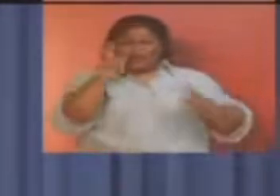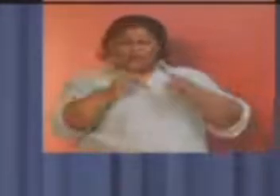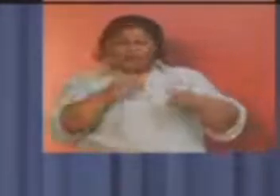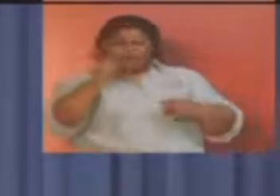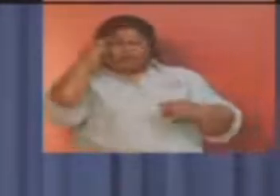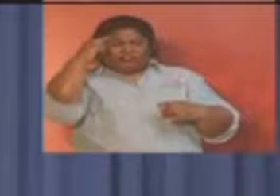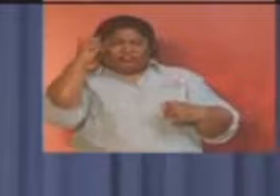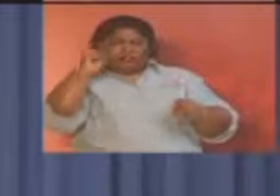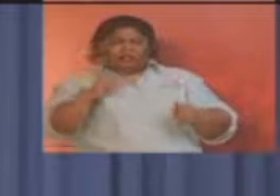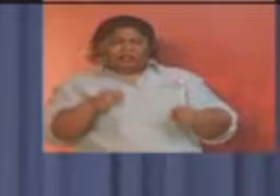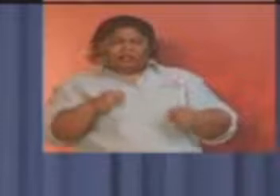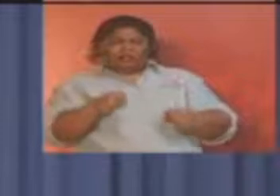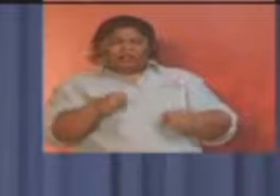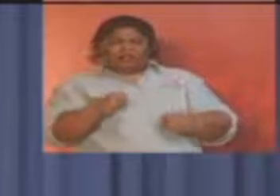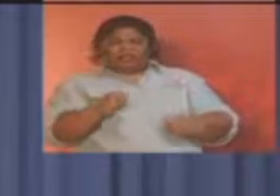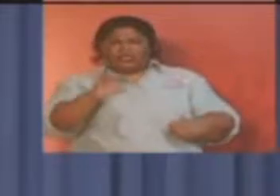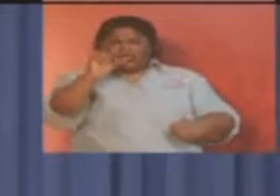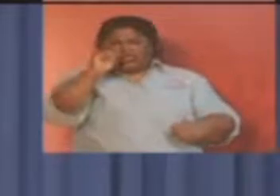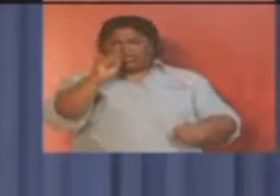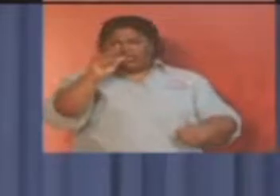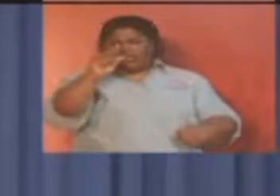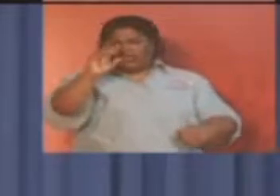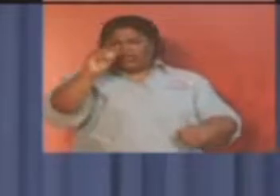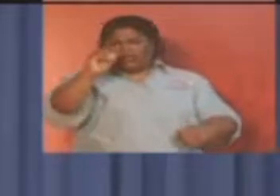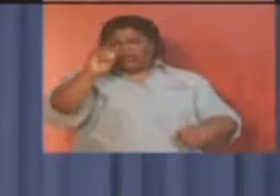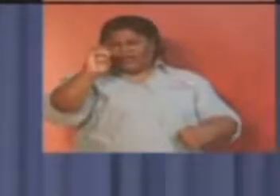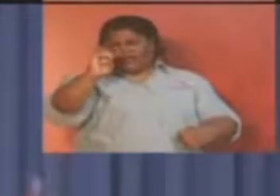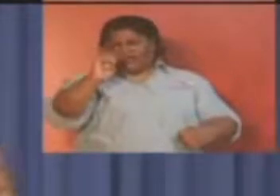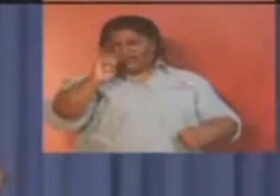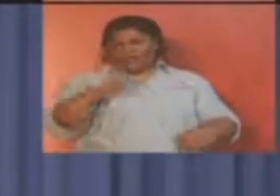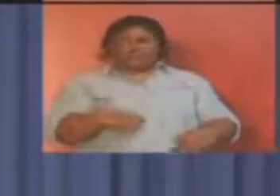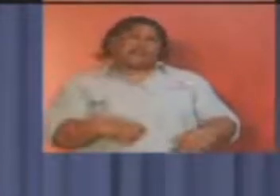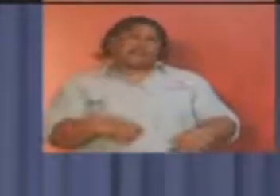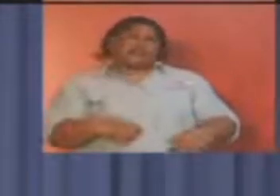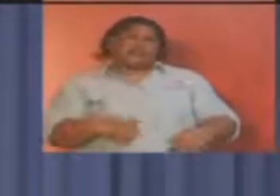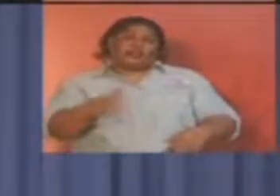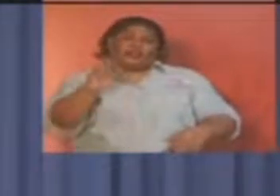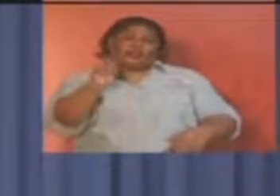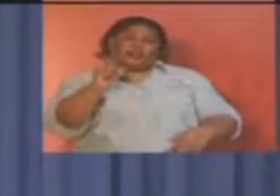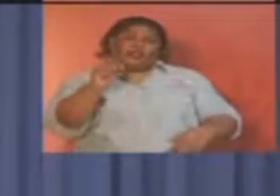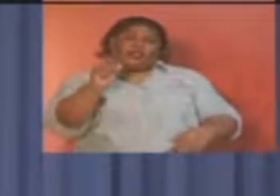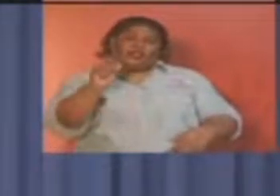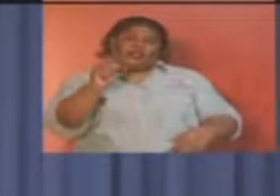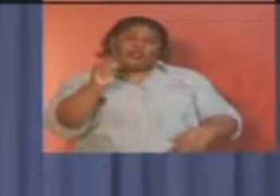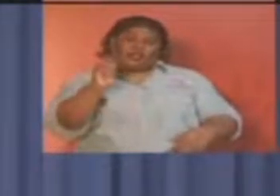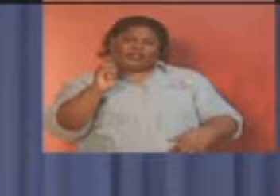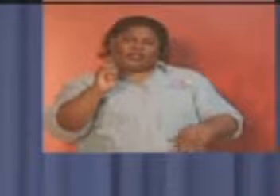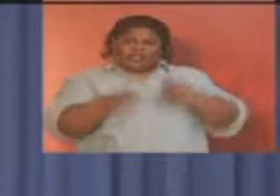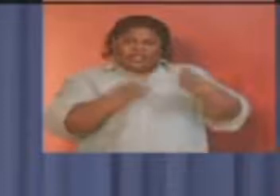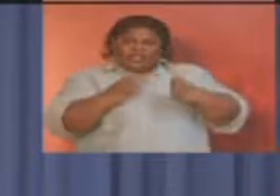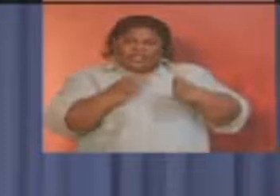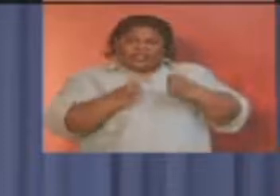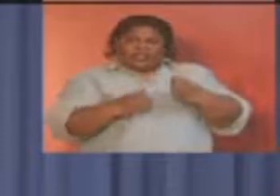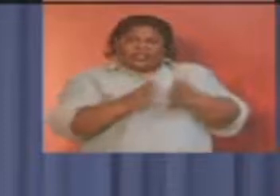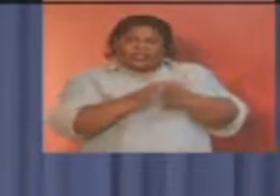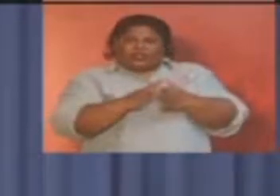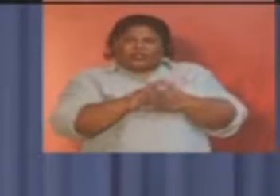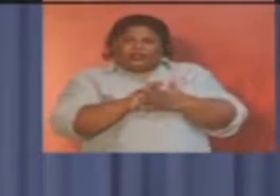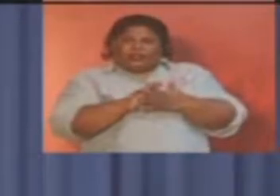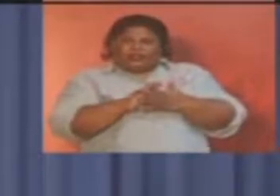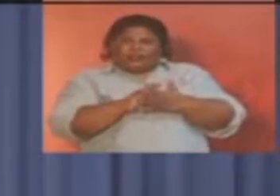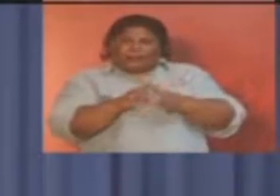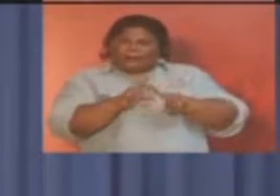a state of emergency does, in addition to this situation, is remove your rights.